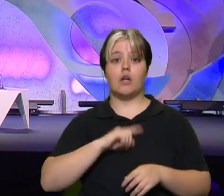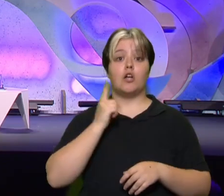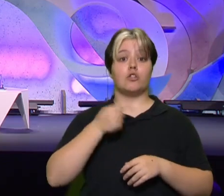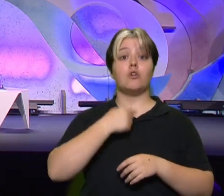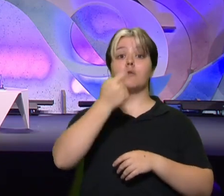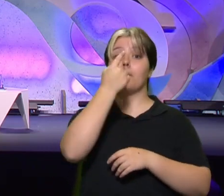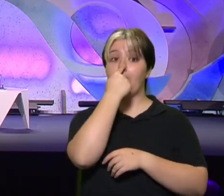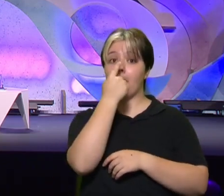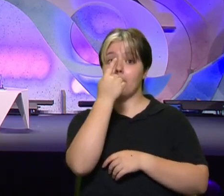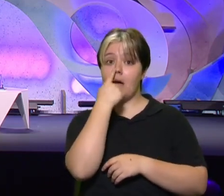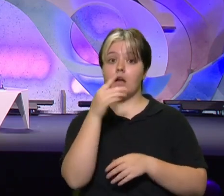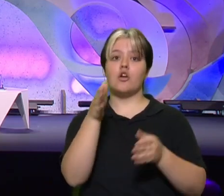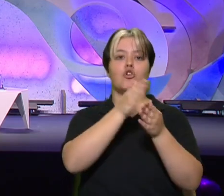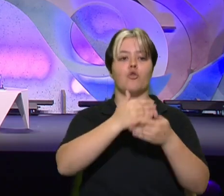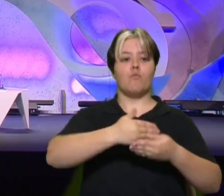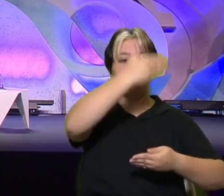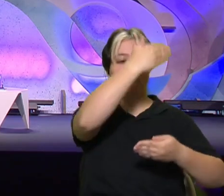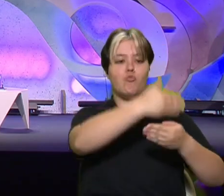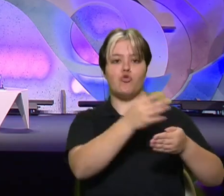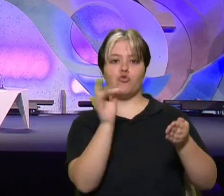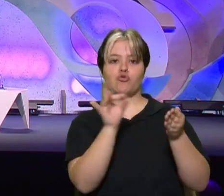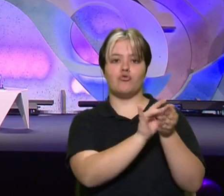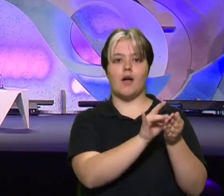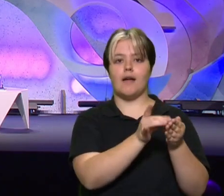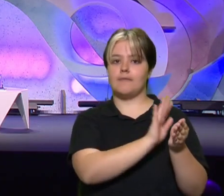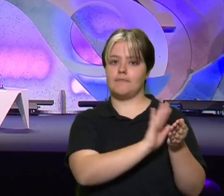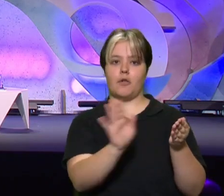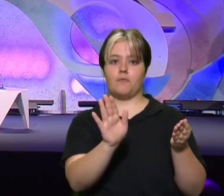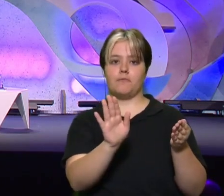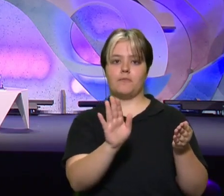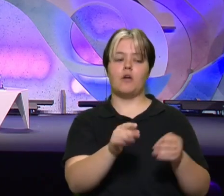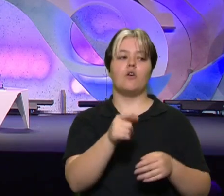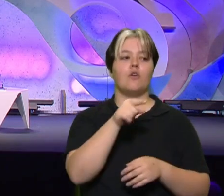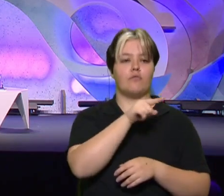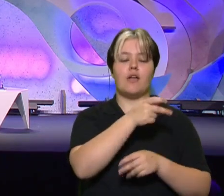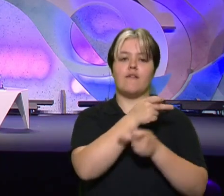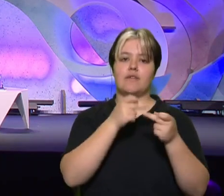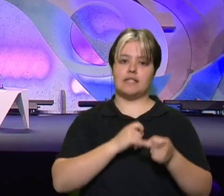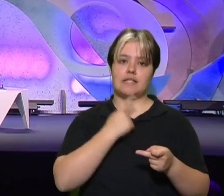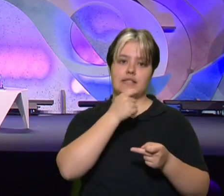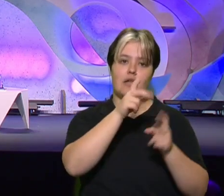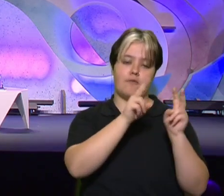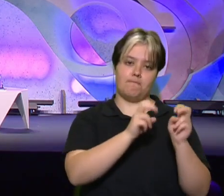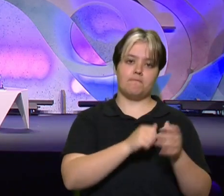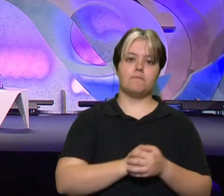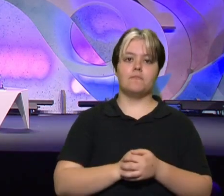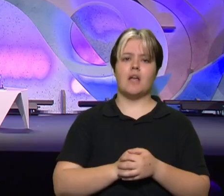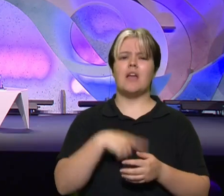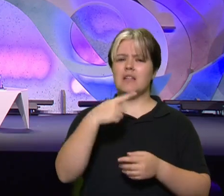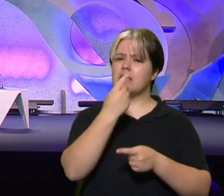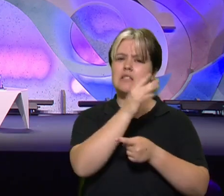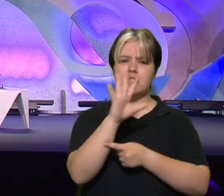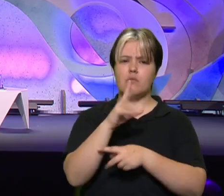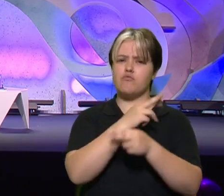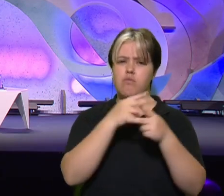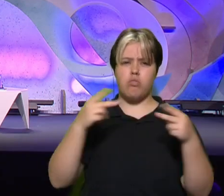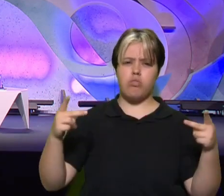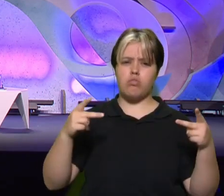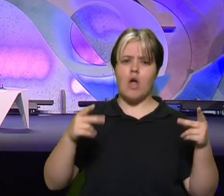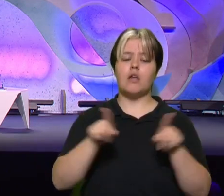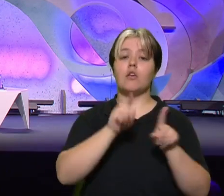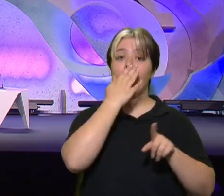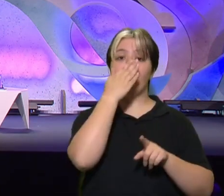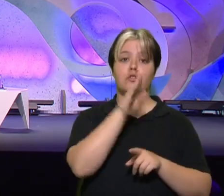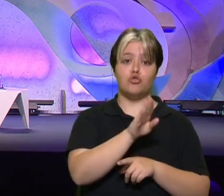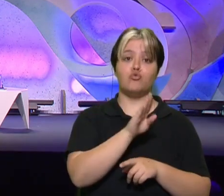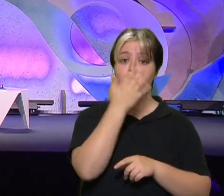humanity, we prefer not to touch the wall, was what the president of the group said in 2017. There are